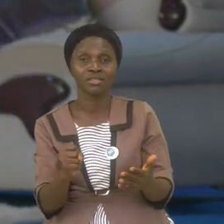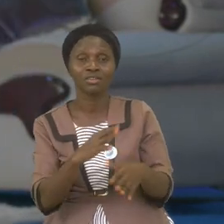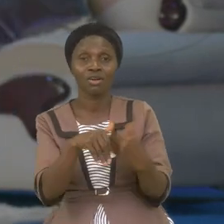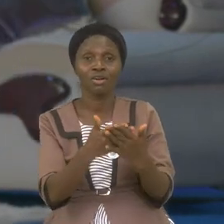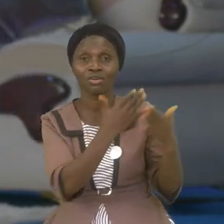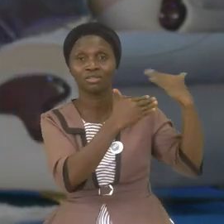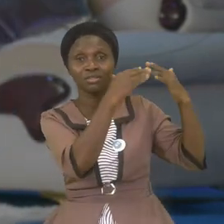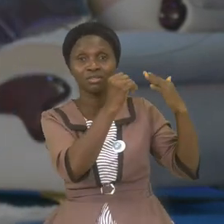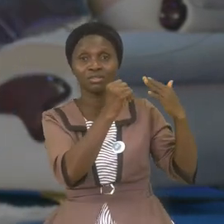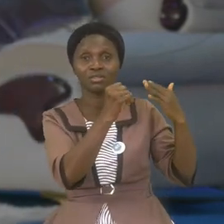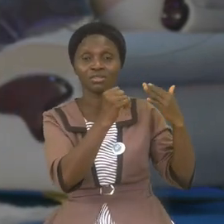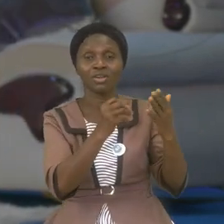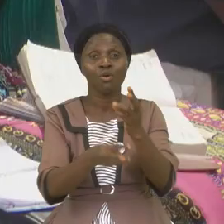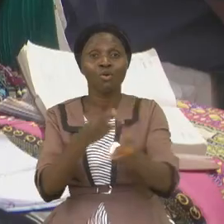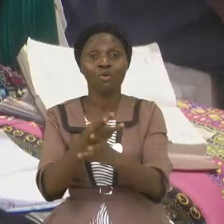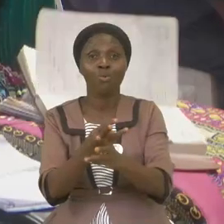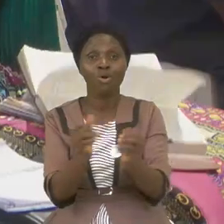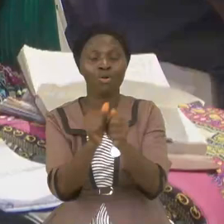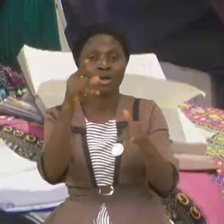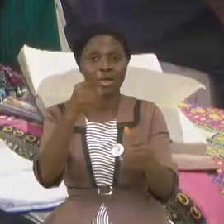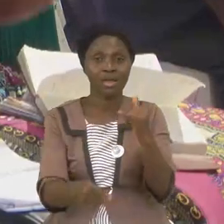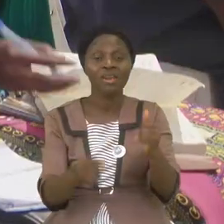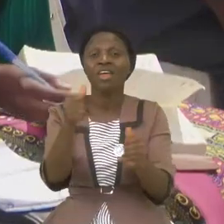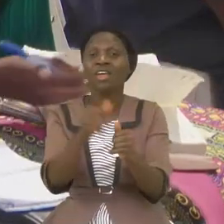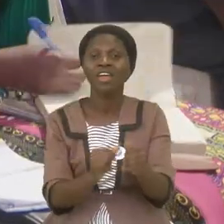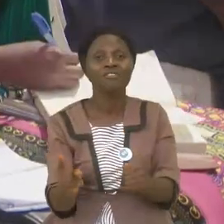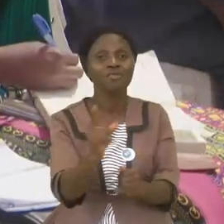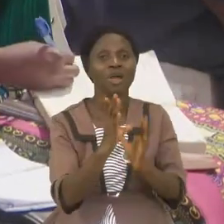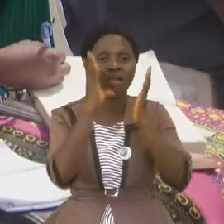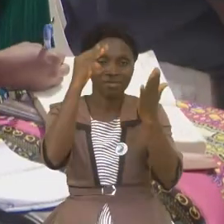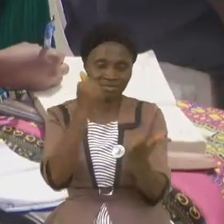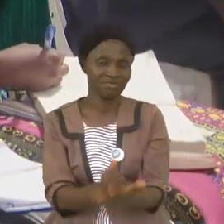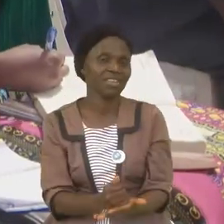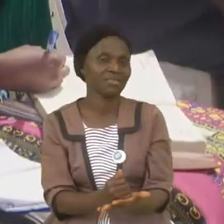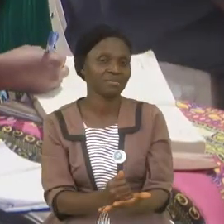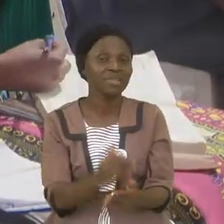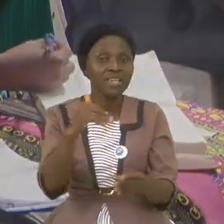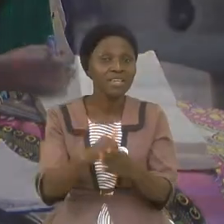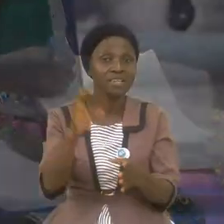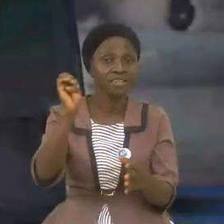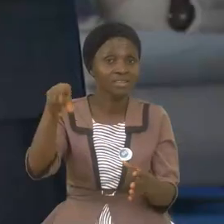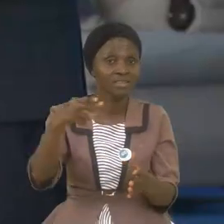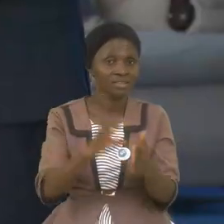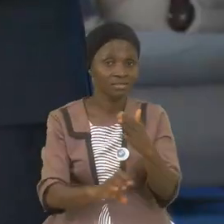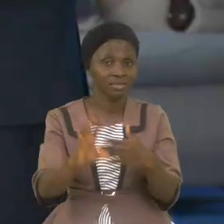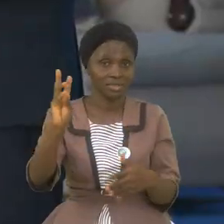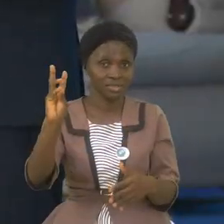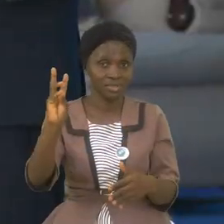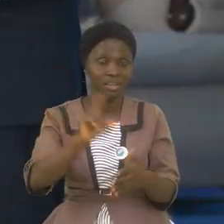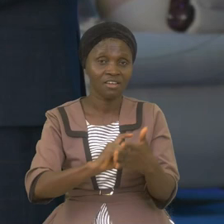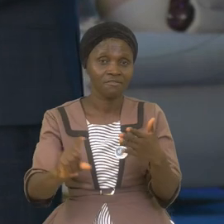And everybody said, amen. Ephesians chapter 6, and I'm reading from verse